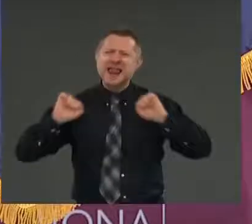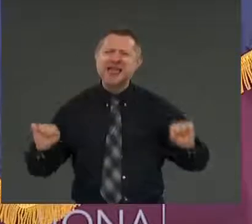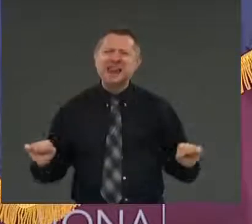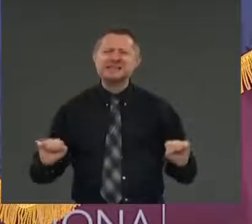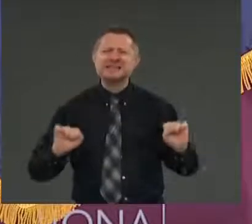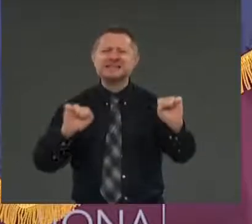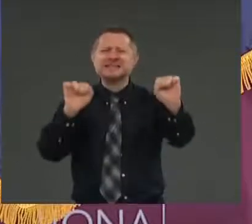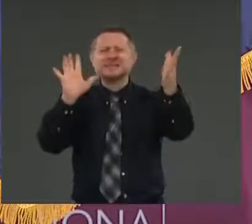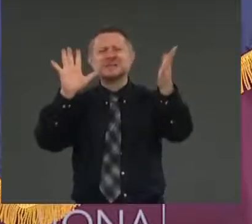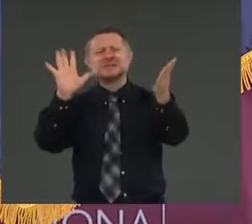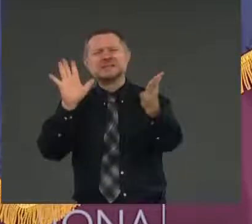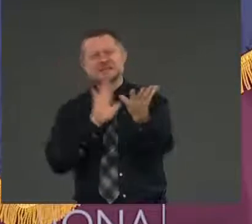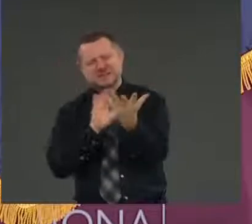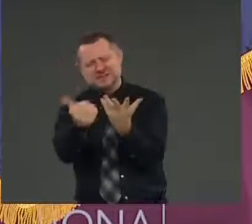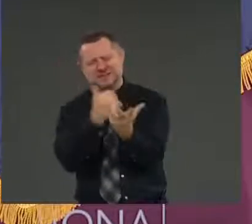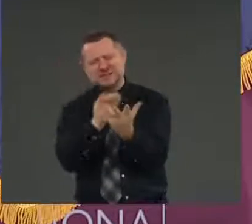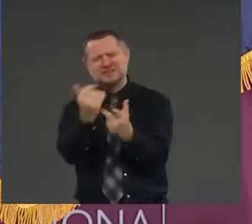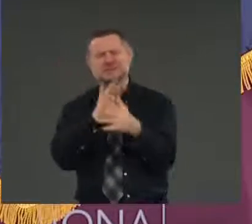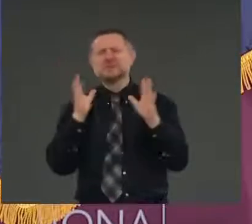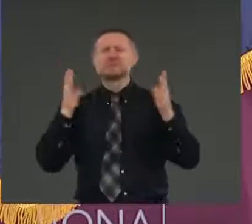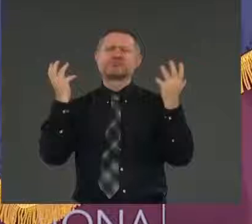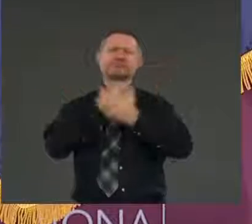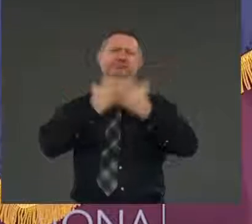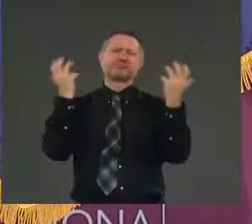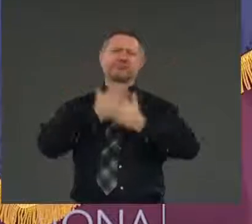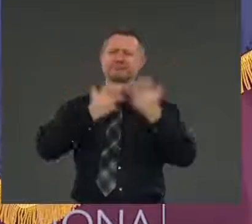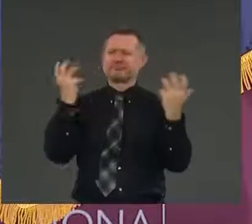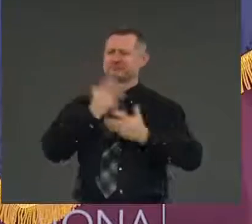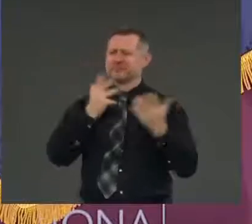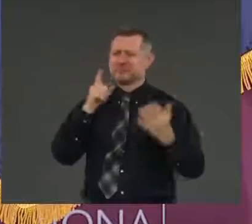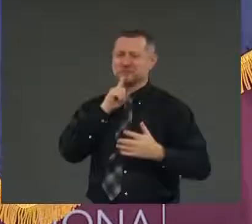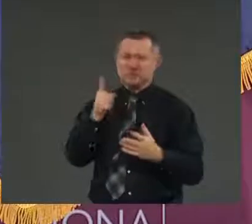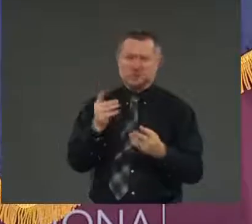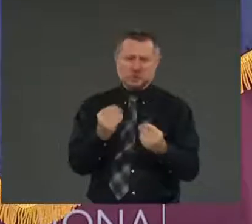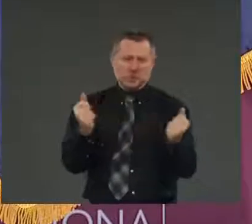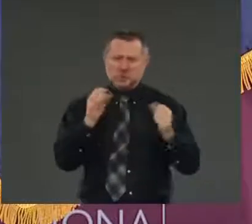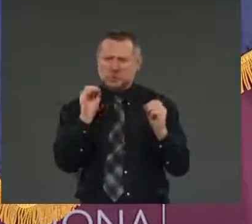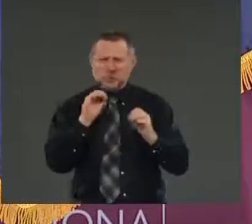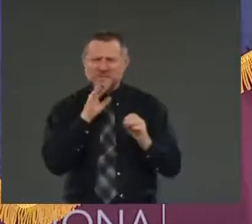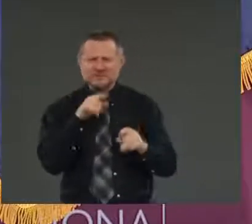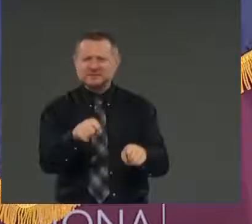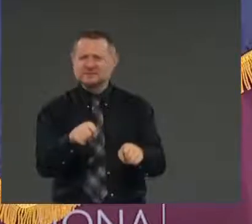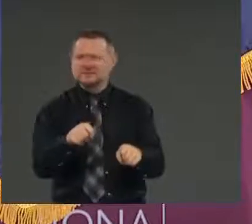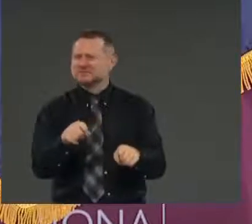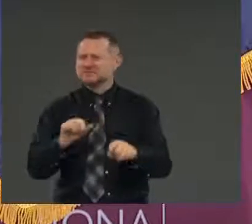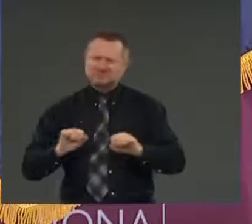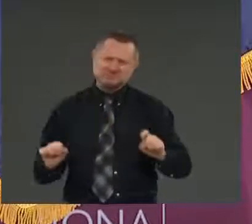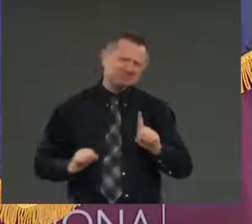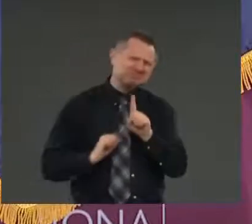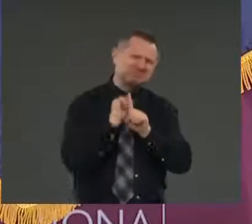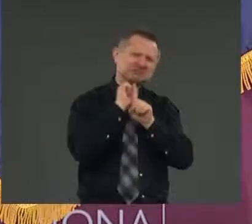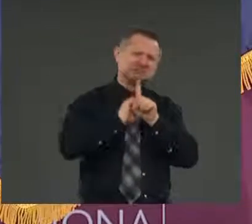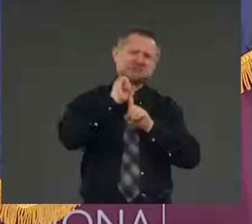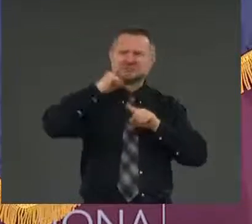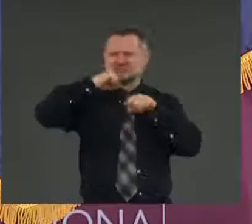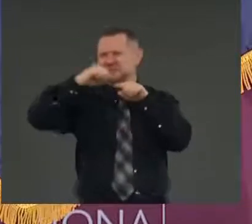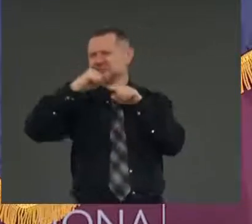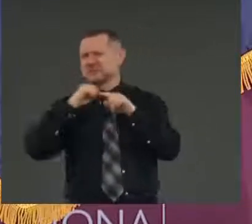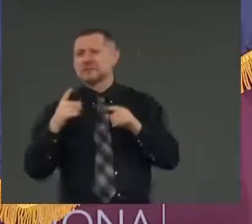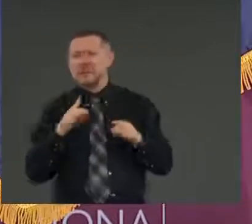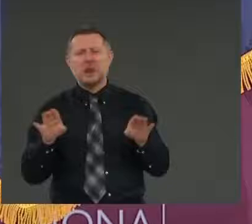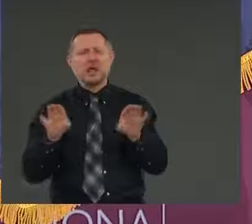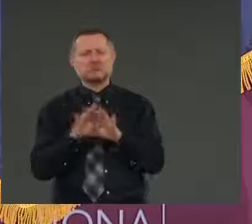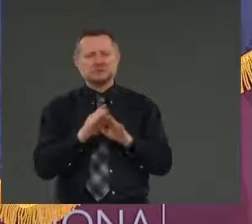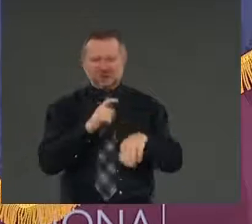standard was just unimaginable, right? You can disinfect a train. They're doing it. Closing the subways at night